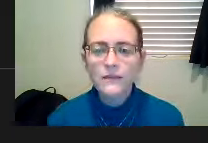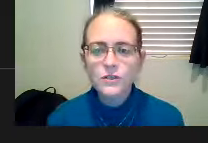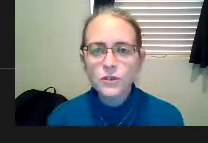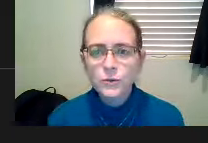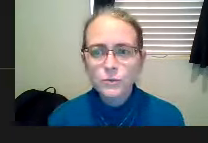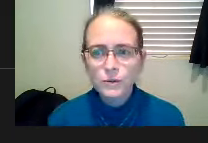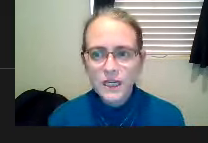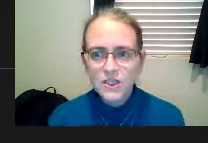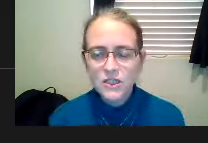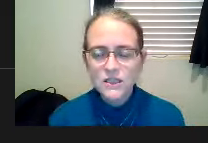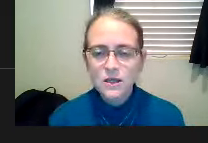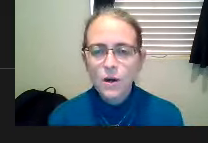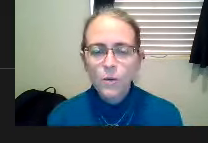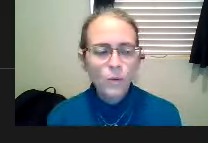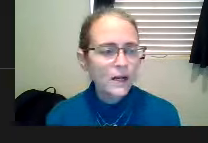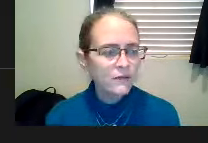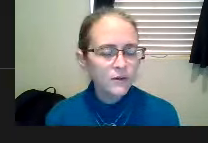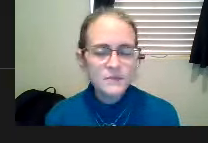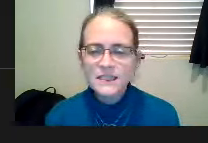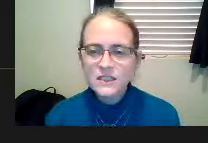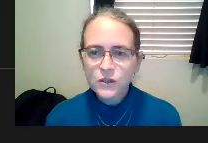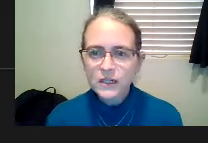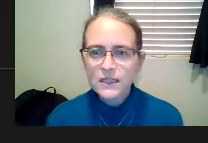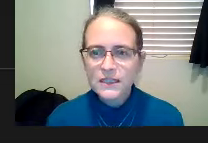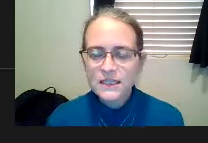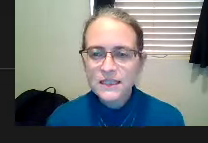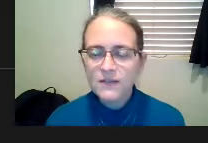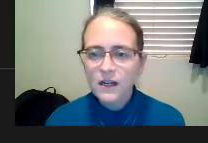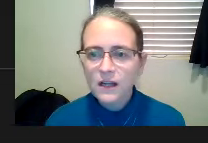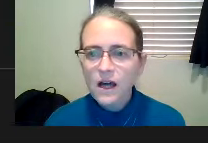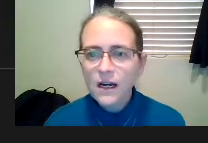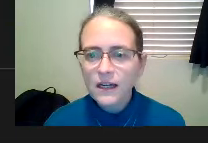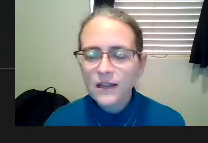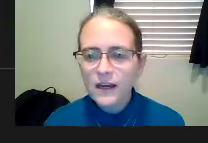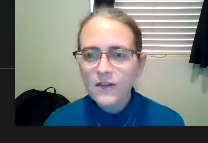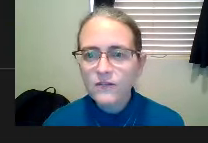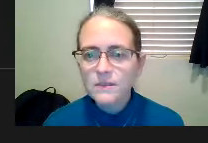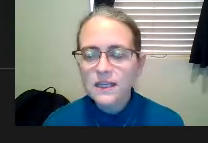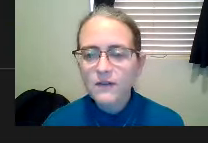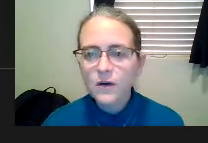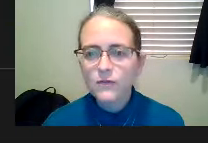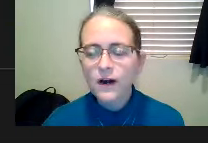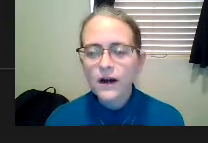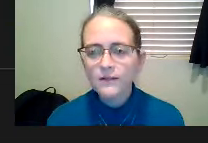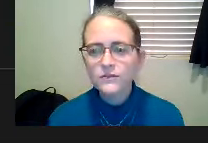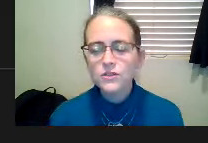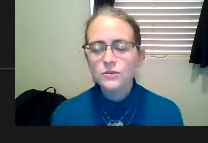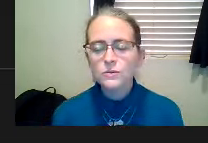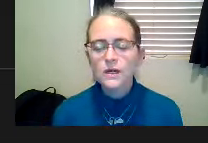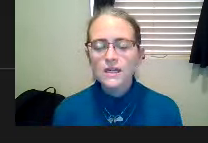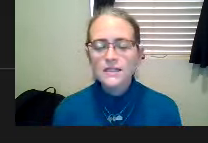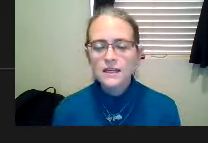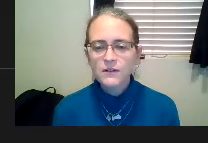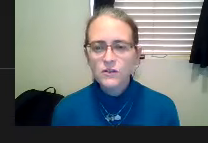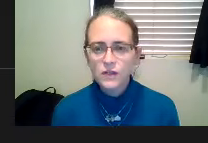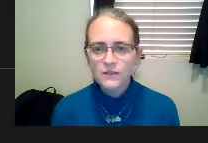you'll have 2 rotations. One from 6:30 to 7 o'clock and the other from 7:05